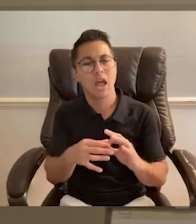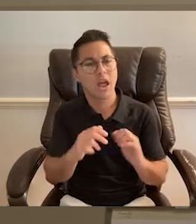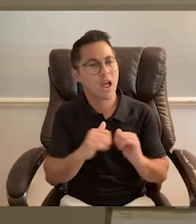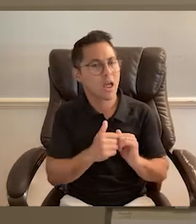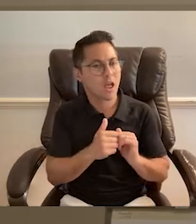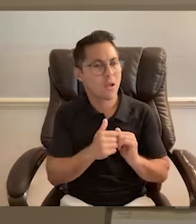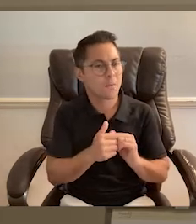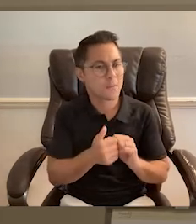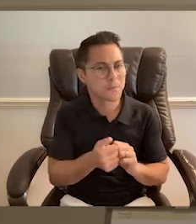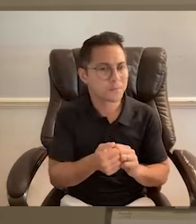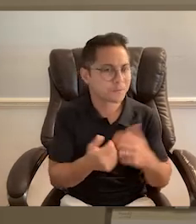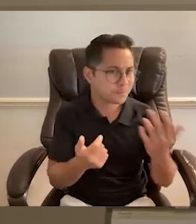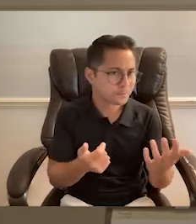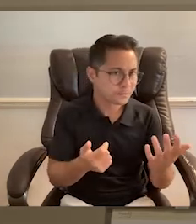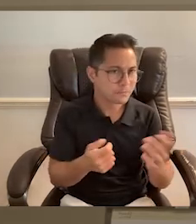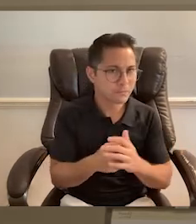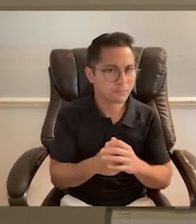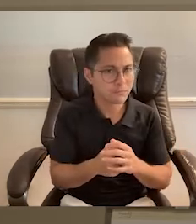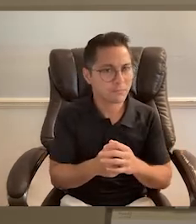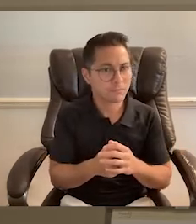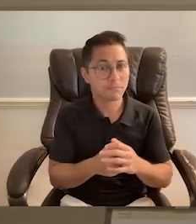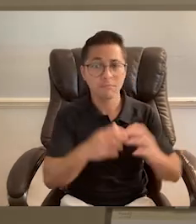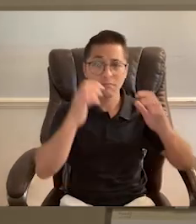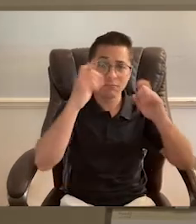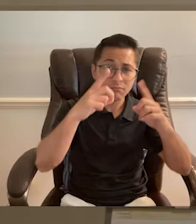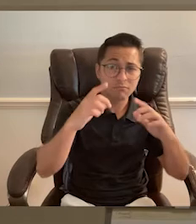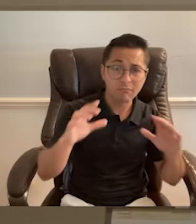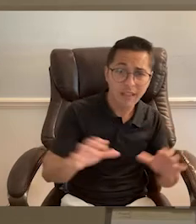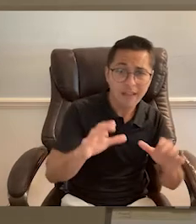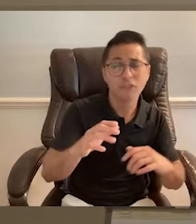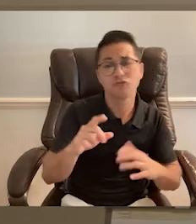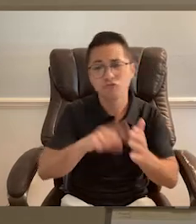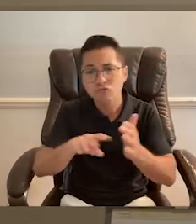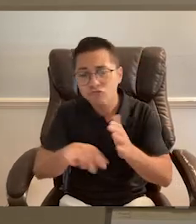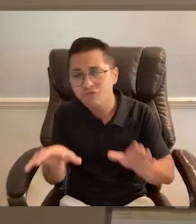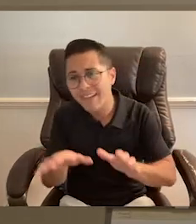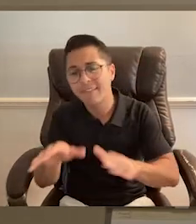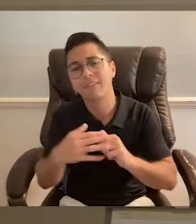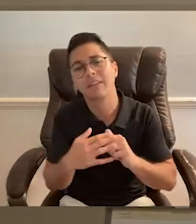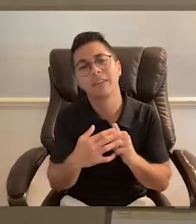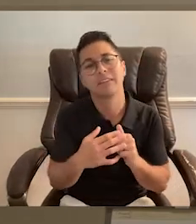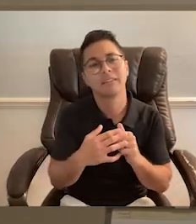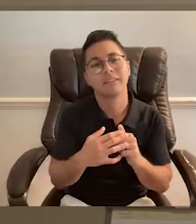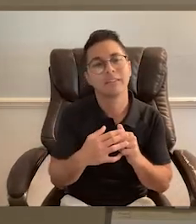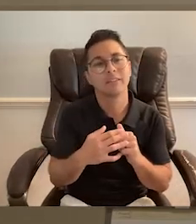rock his body forward and back, and that would propel the tricycle. He would twist for steering, and a little bit of an upper